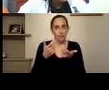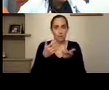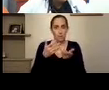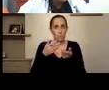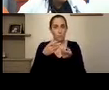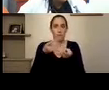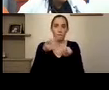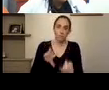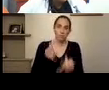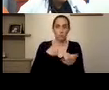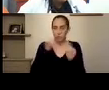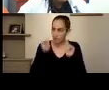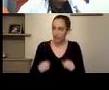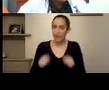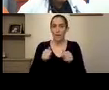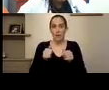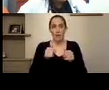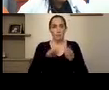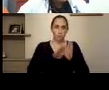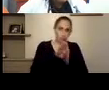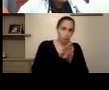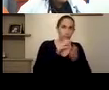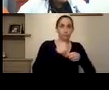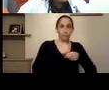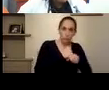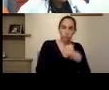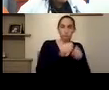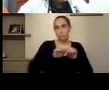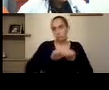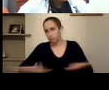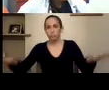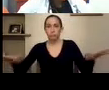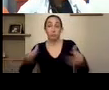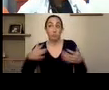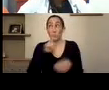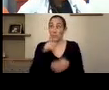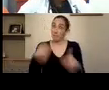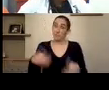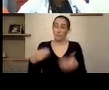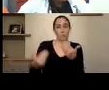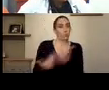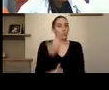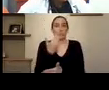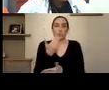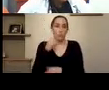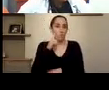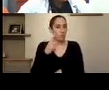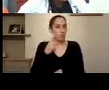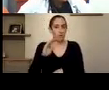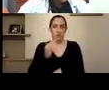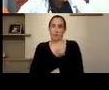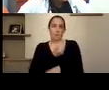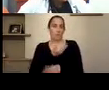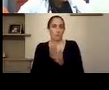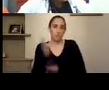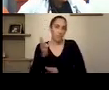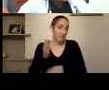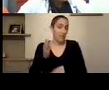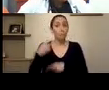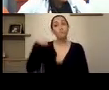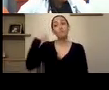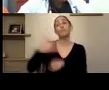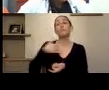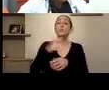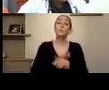lives, or in in the history of modern medicine. But theoretically possible. And so